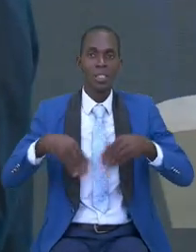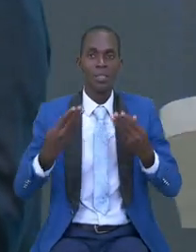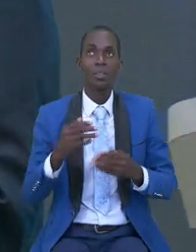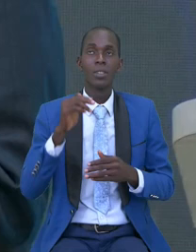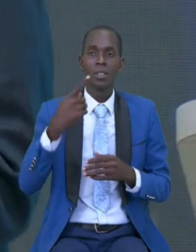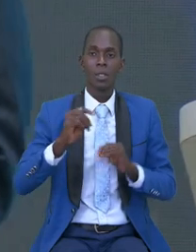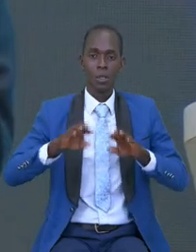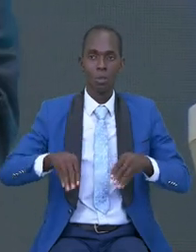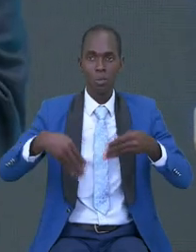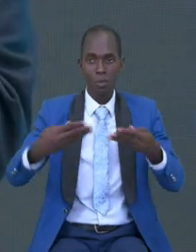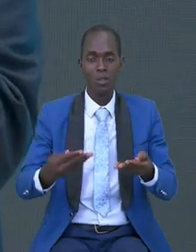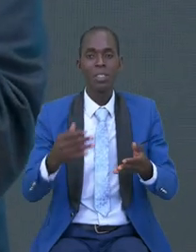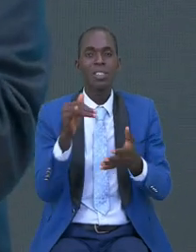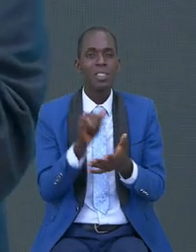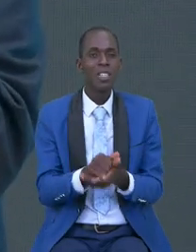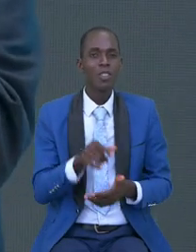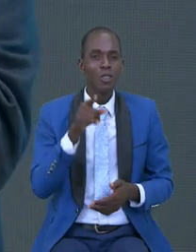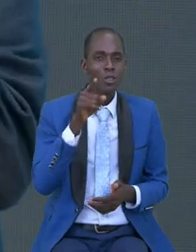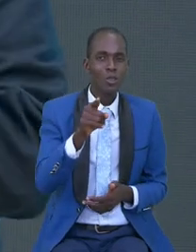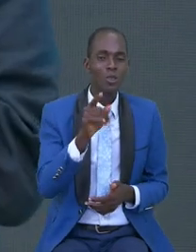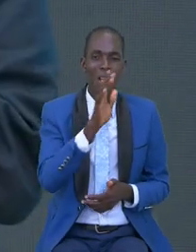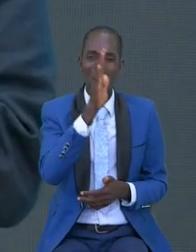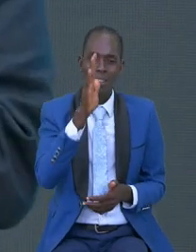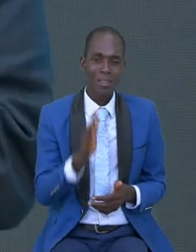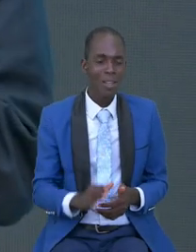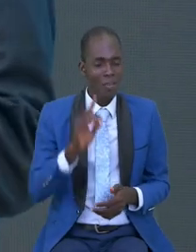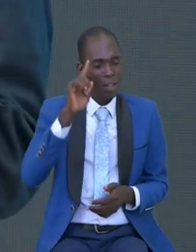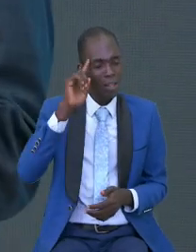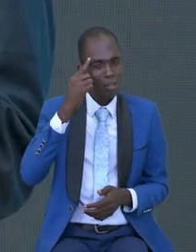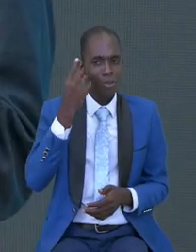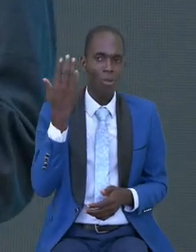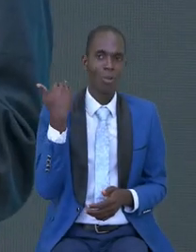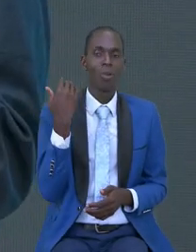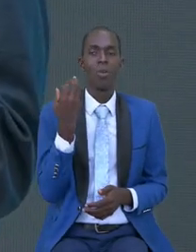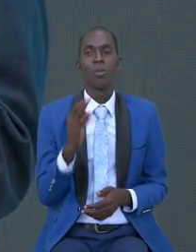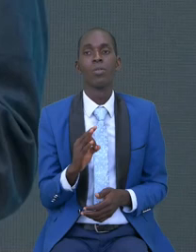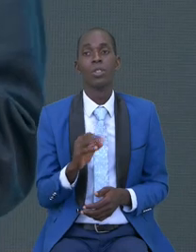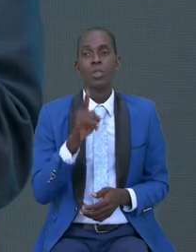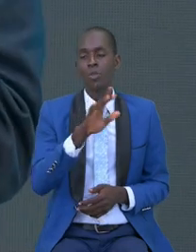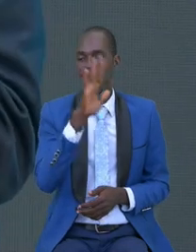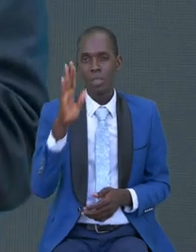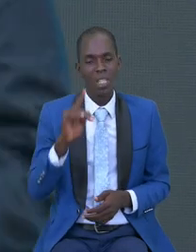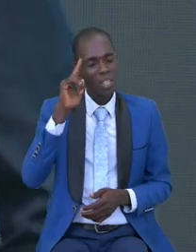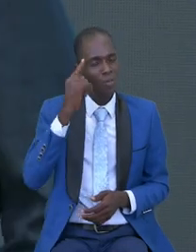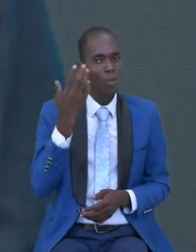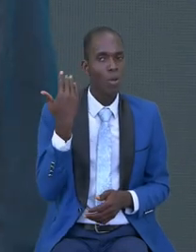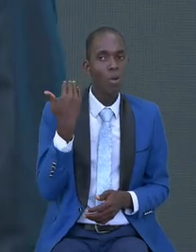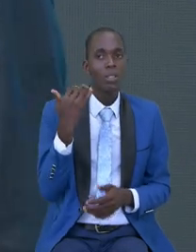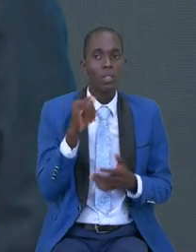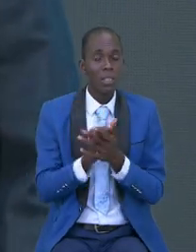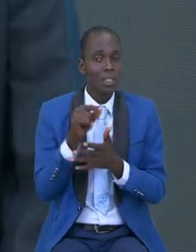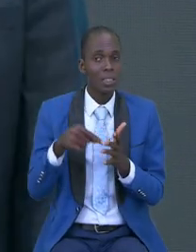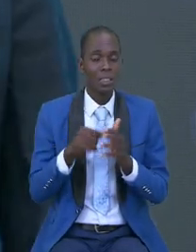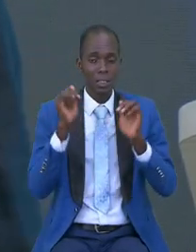provision that you never thought of, and you never thought that this could be